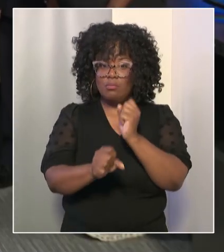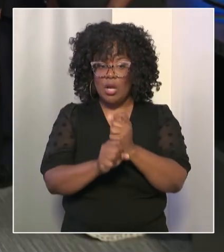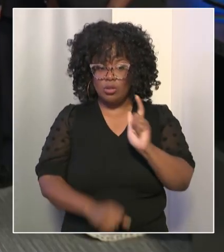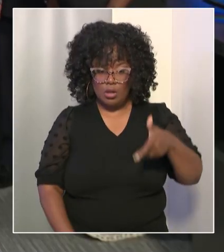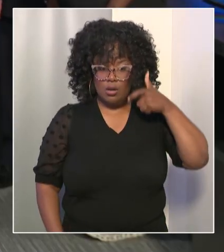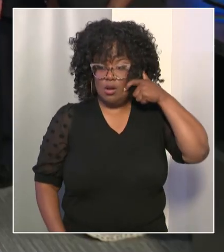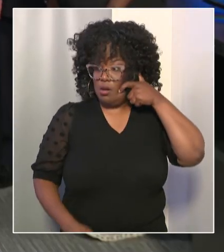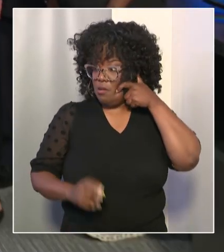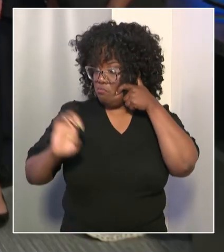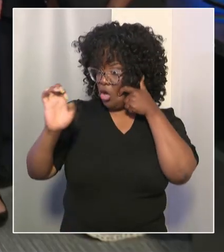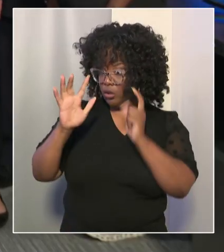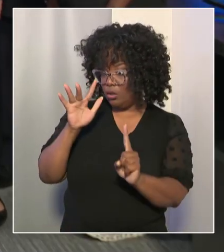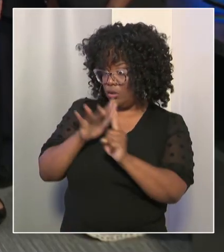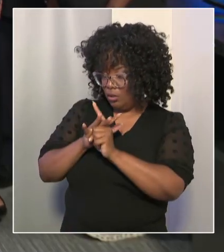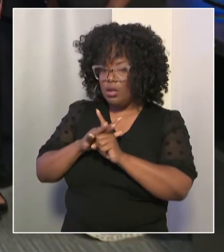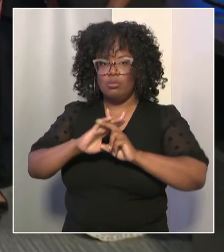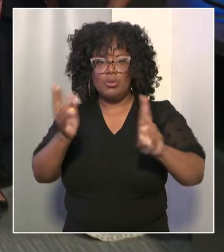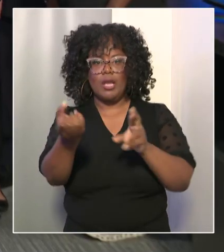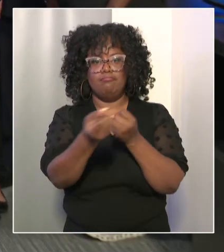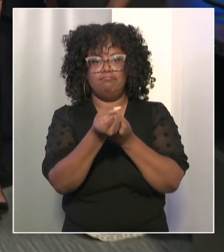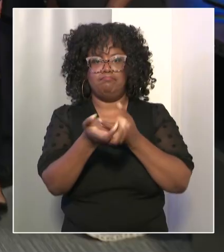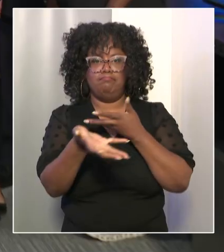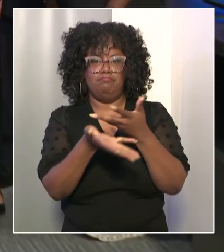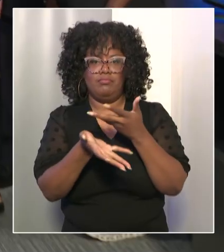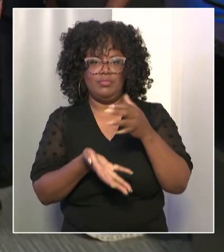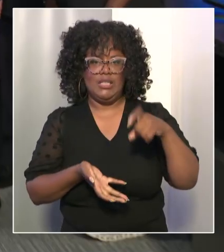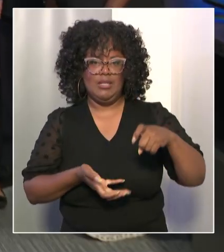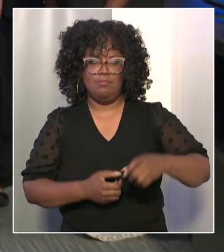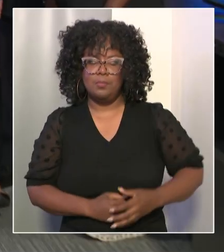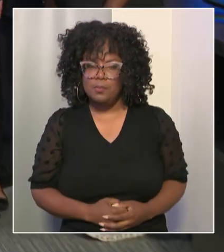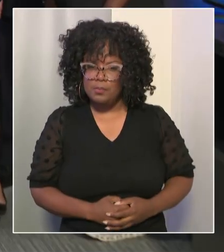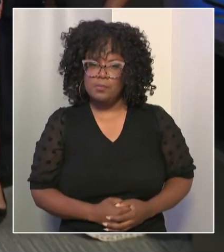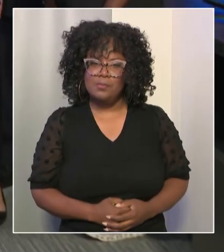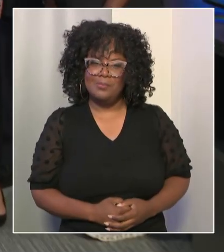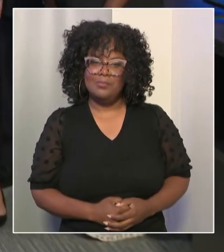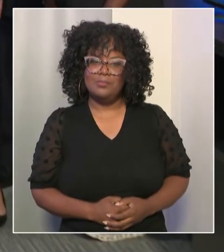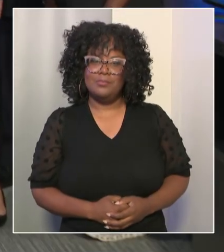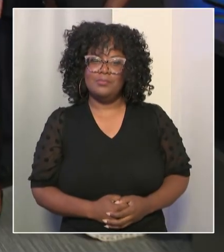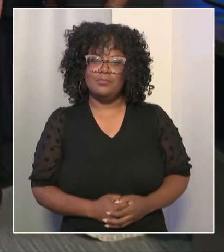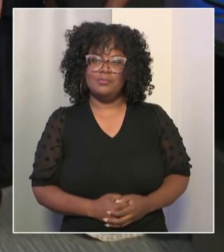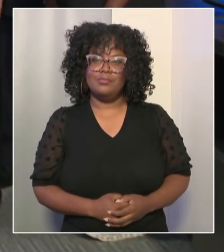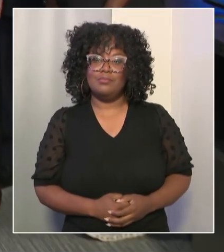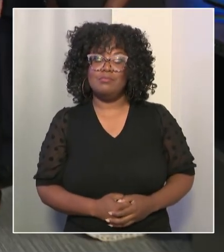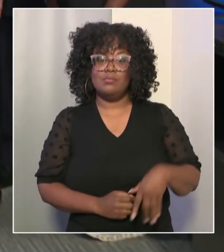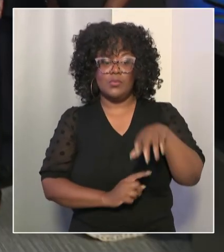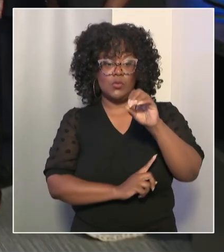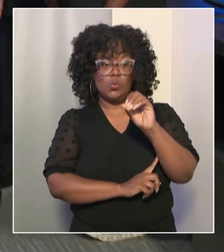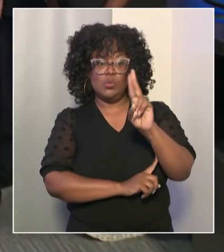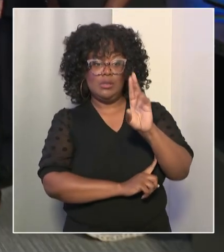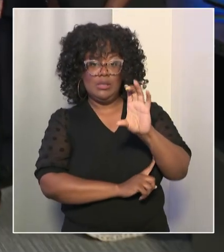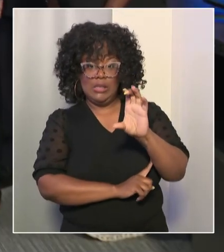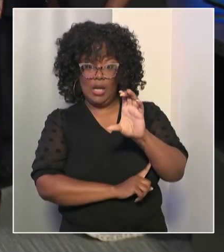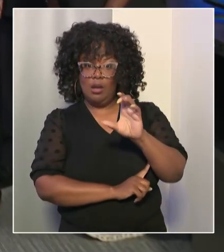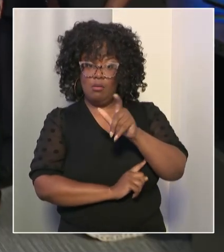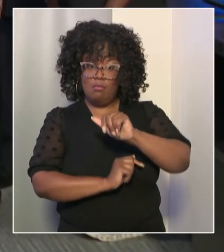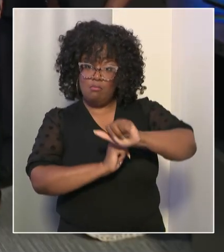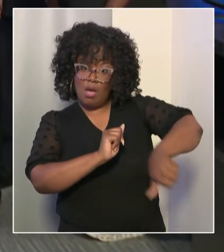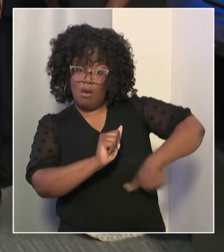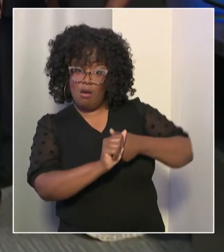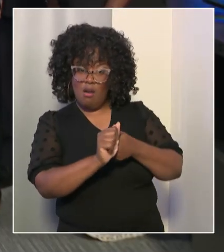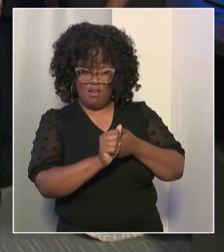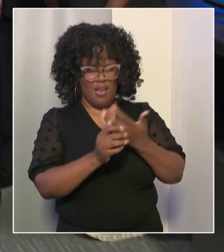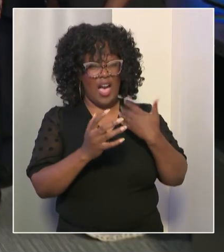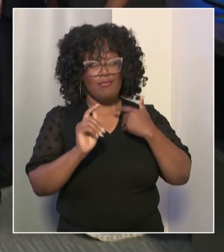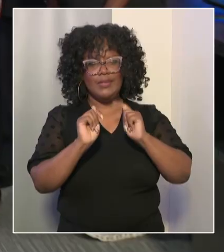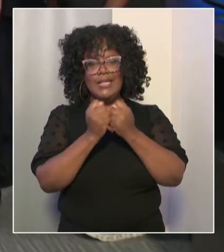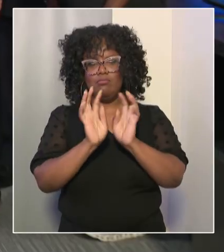the residents and visitors of the District of Columbia. Behind OUC, in their delivery of their mission, is a powerful team of committed government